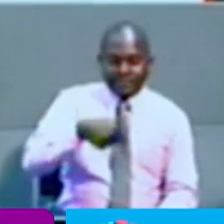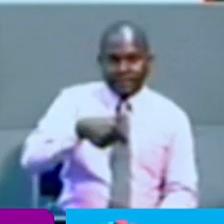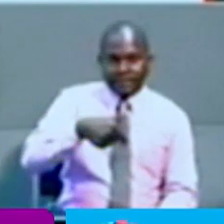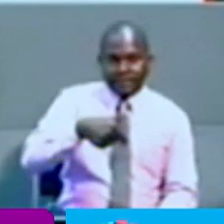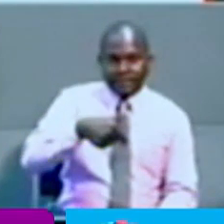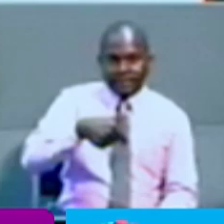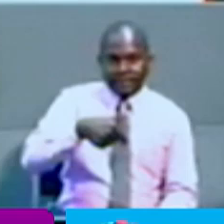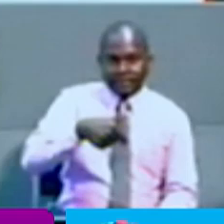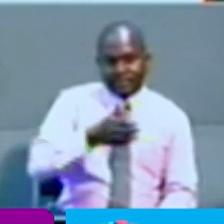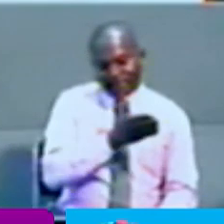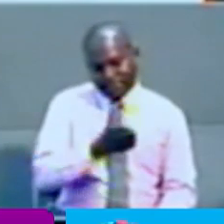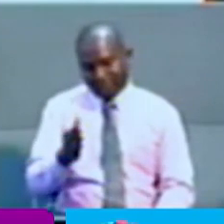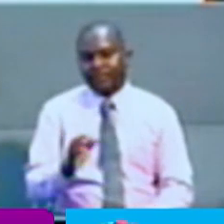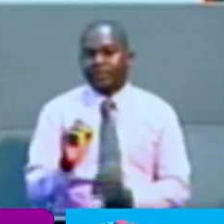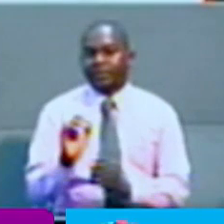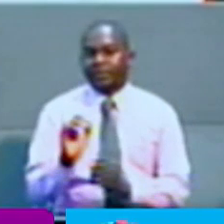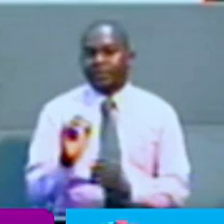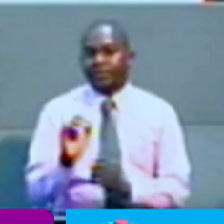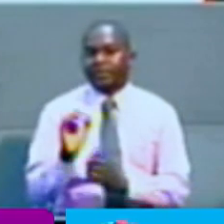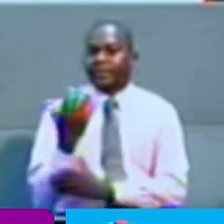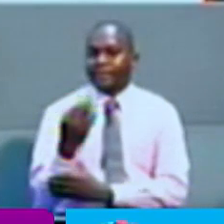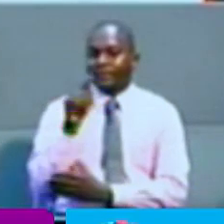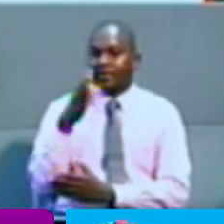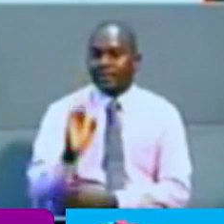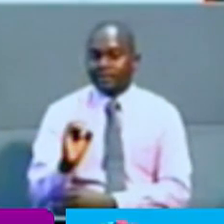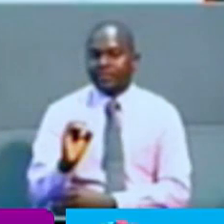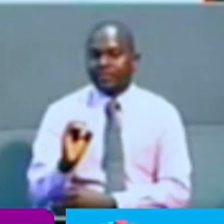usiku mpaka saa kumi na moja na nusu usiku.